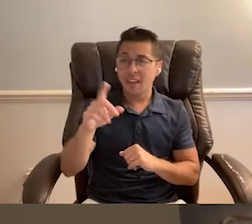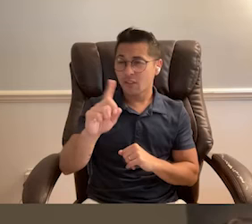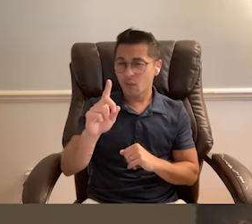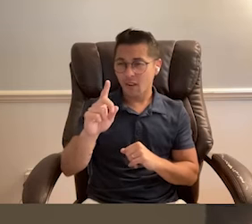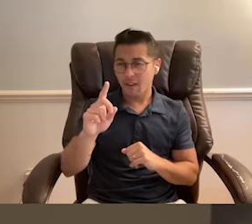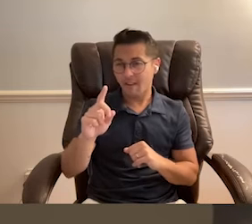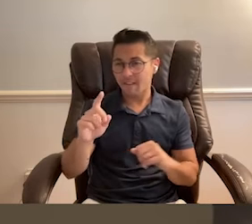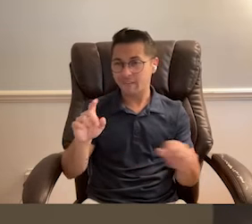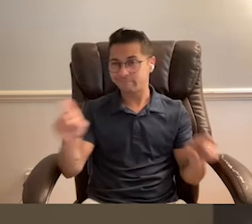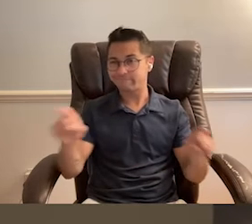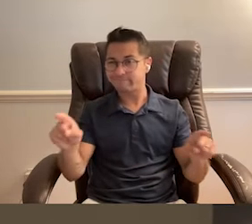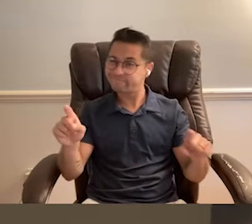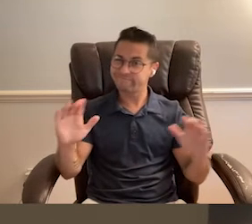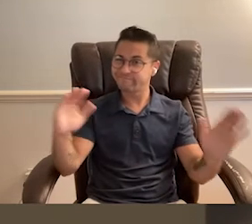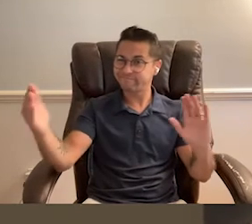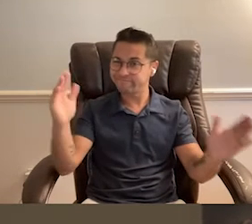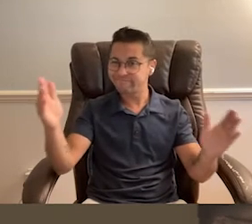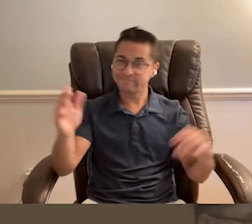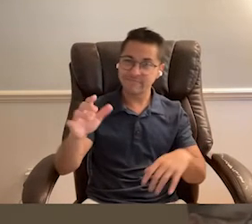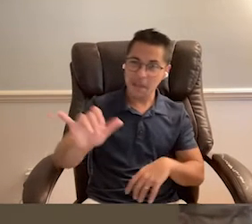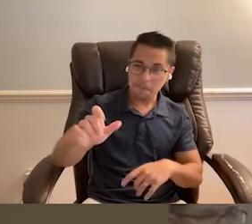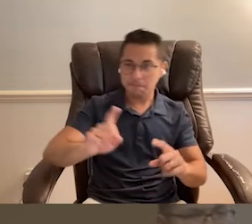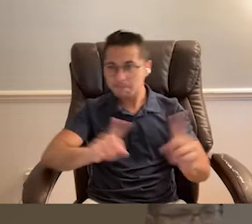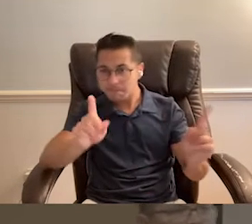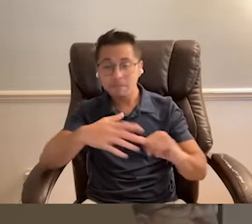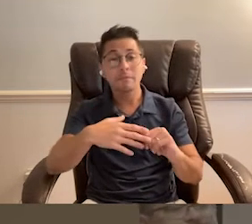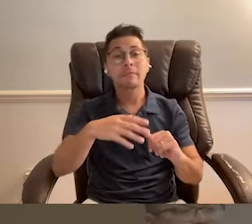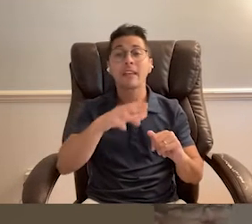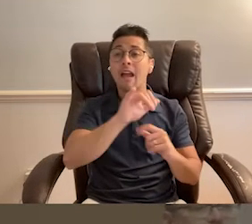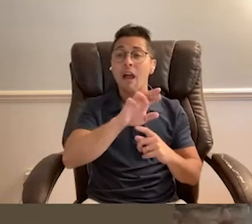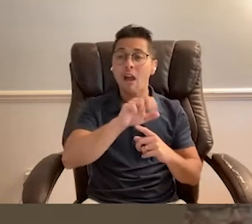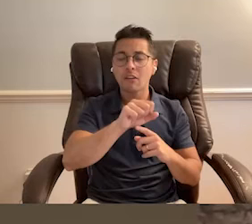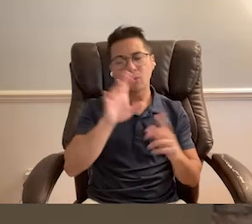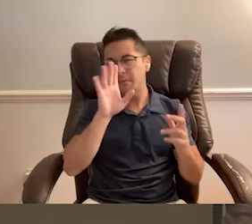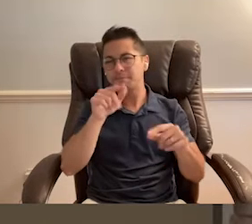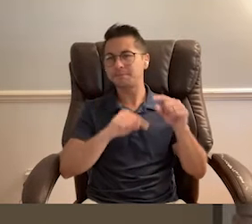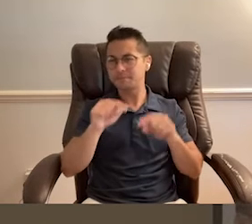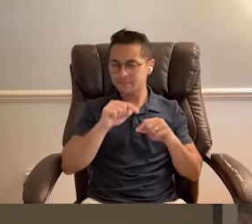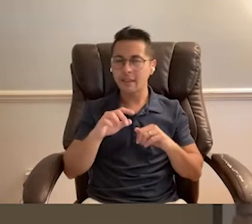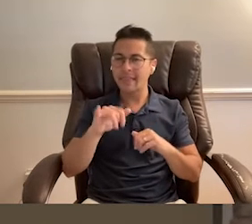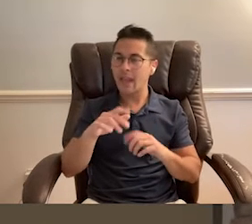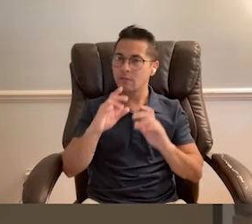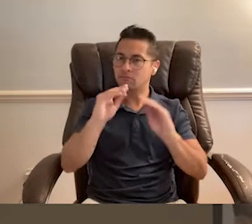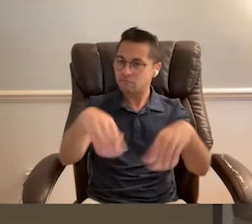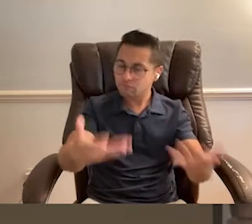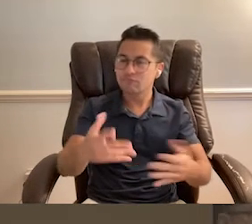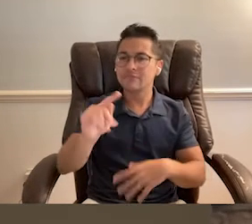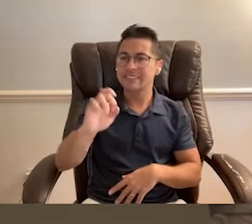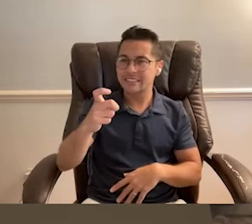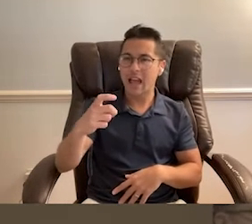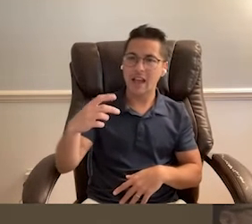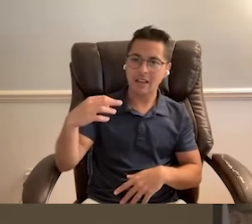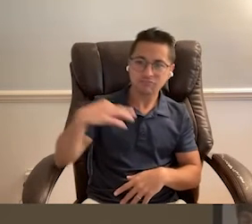know. But the Internal Revenue, so what it really did is create these tax advantage savings and investment accounts. And we're going to dig into all